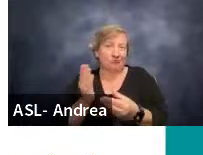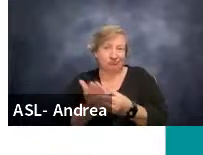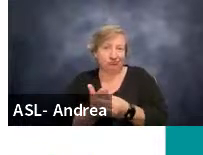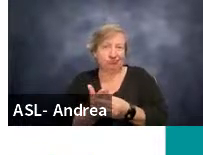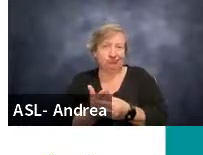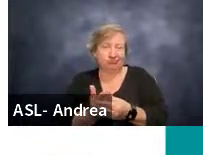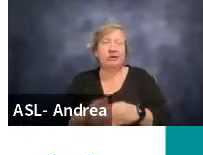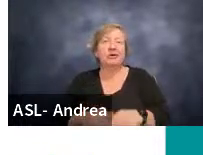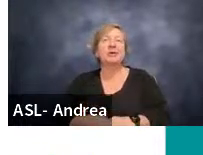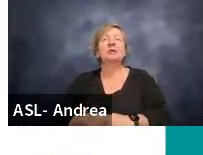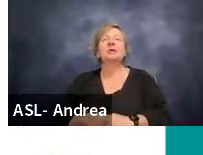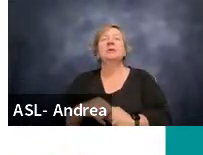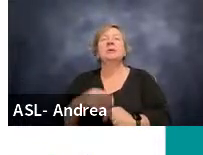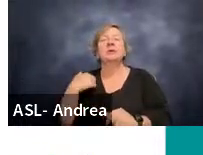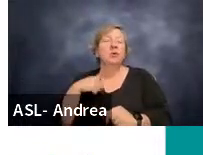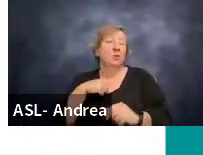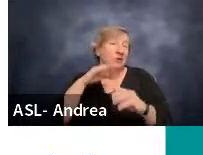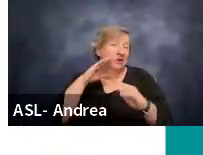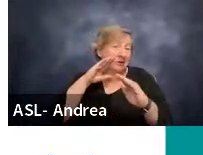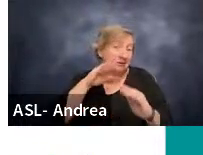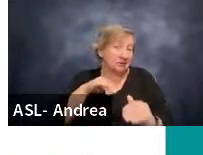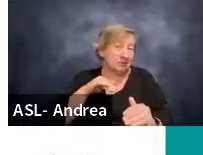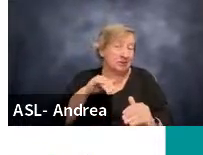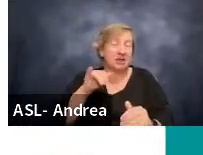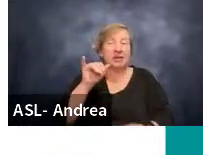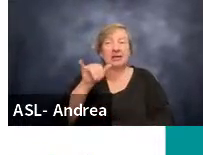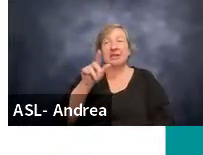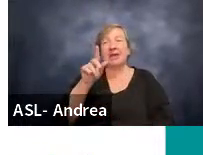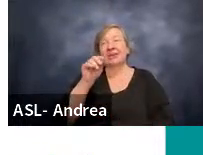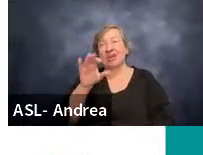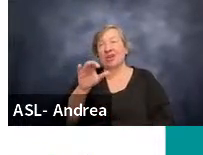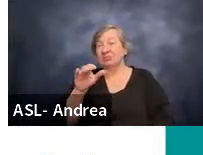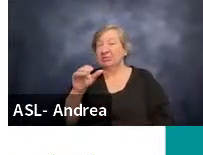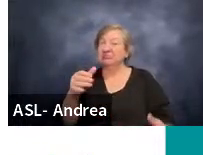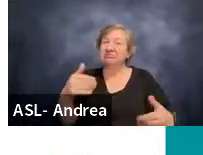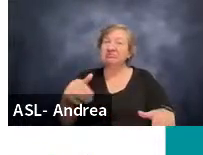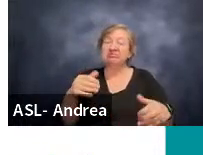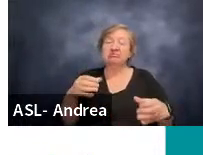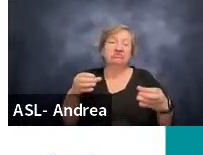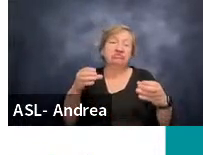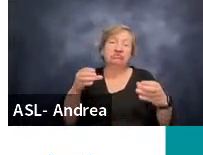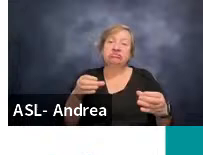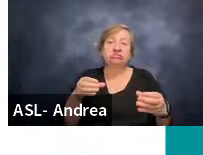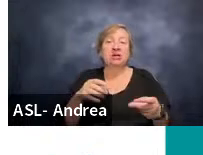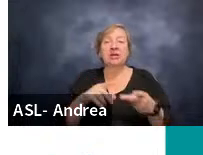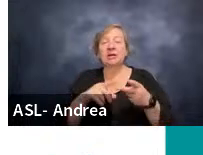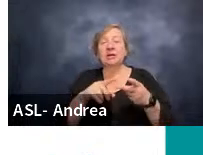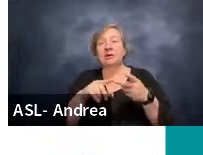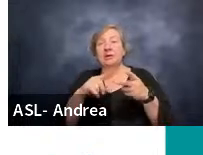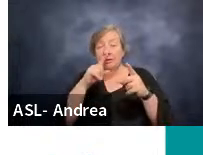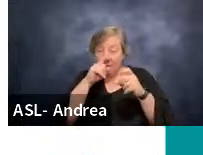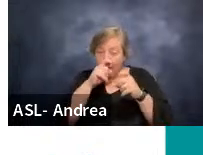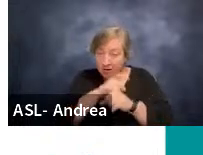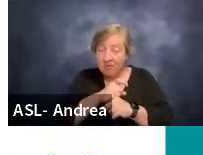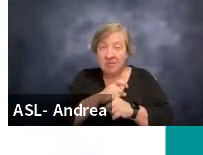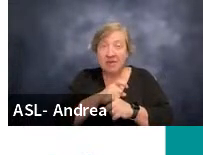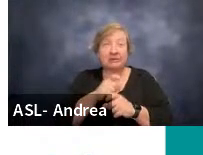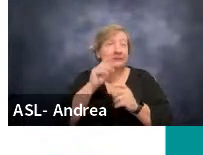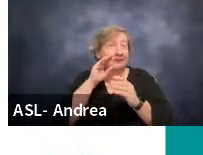we're anticipating with a document of this size and a project of this complexity that we're going to